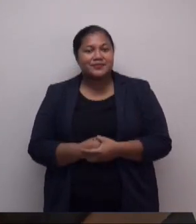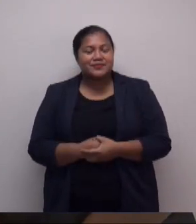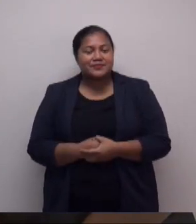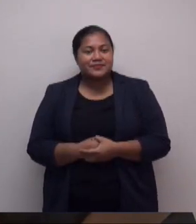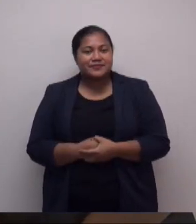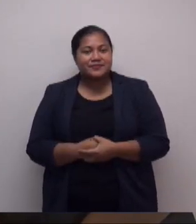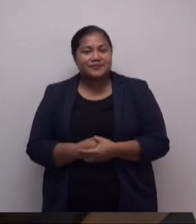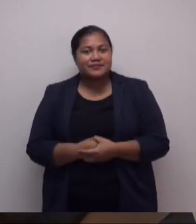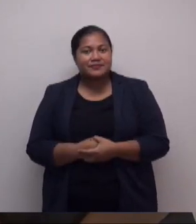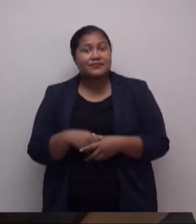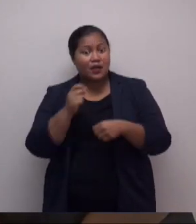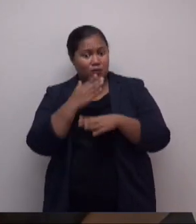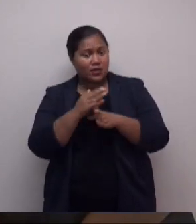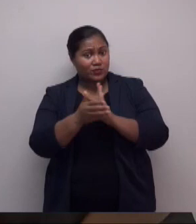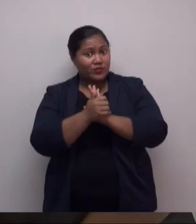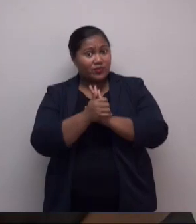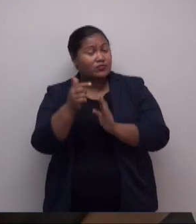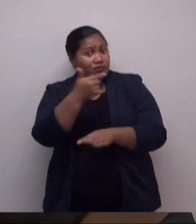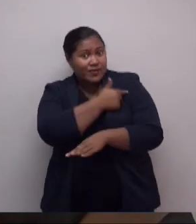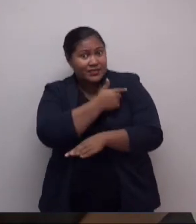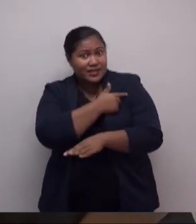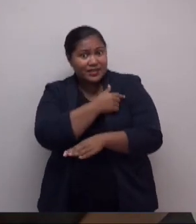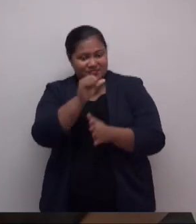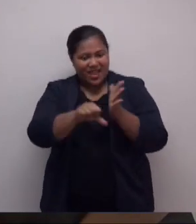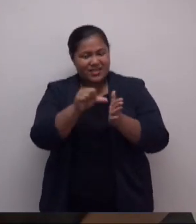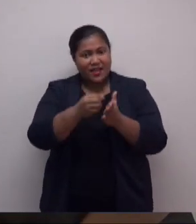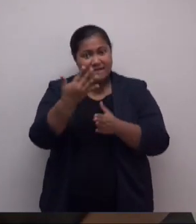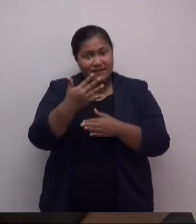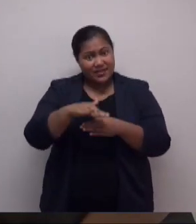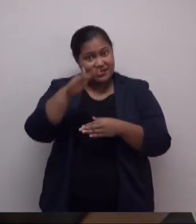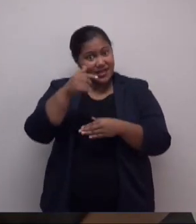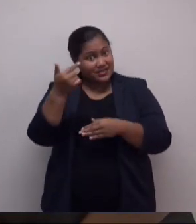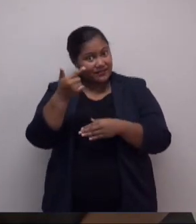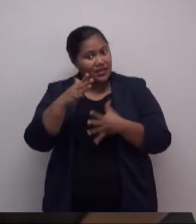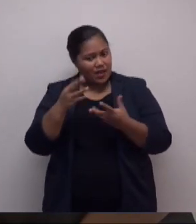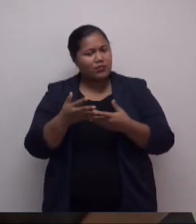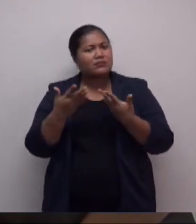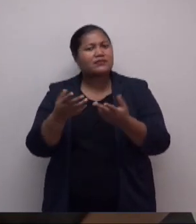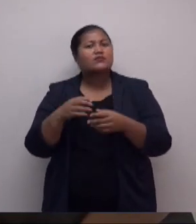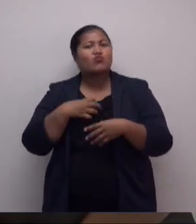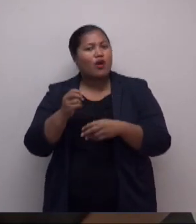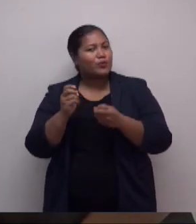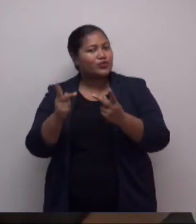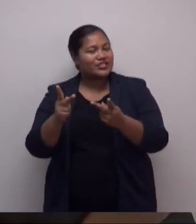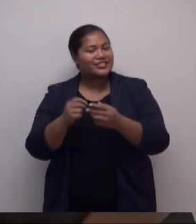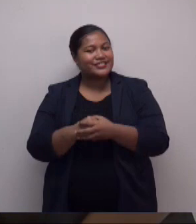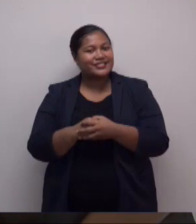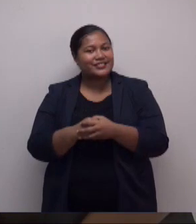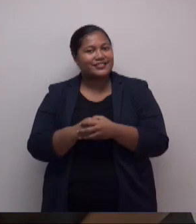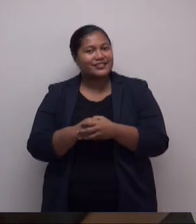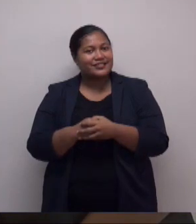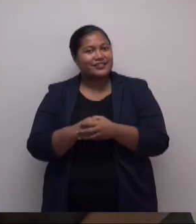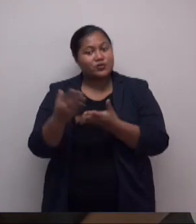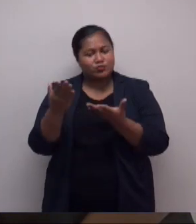Our ability to vaccinate adolescents from ages 15 to 17 now also gives us the opportunity to bring years 12